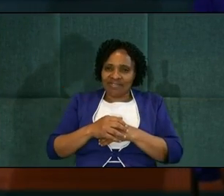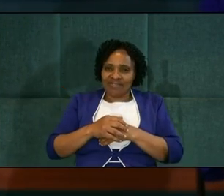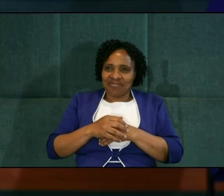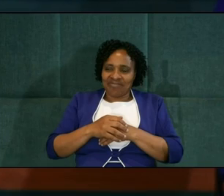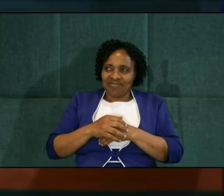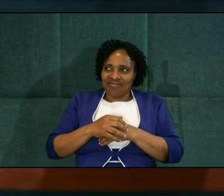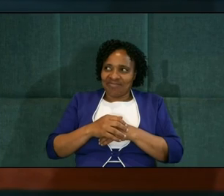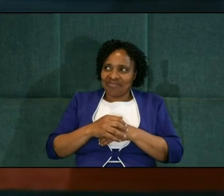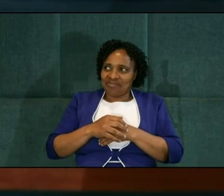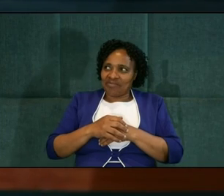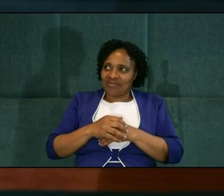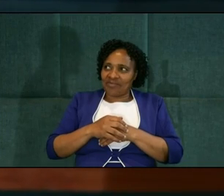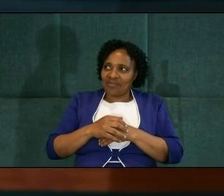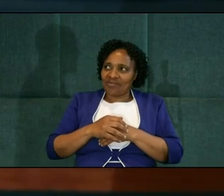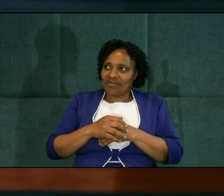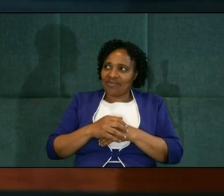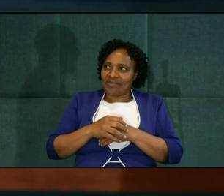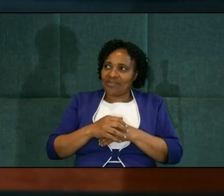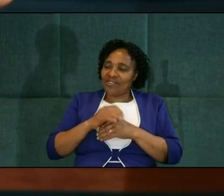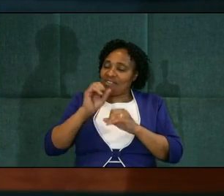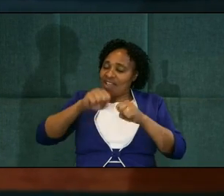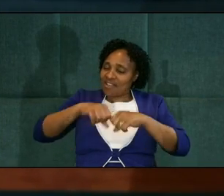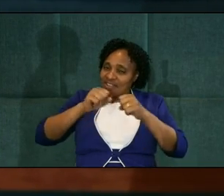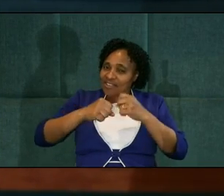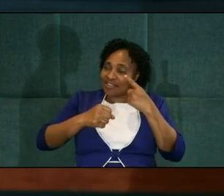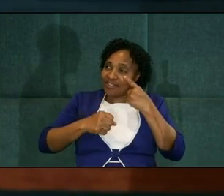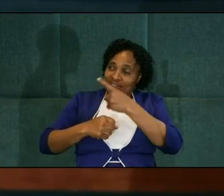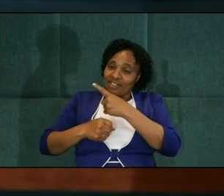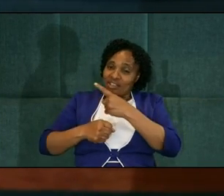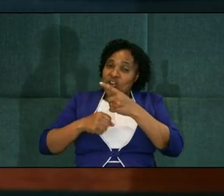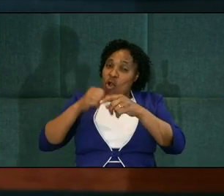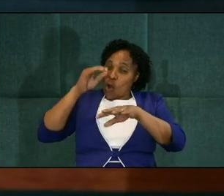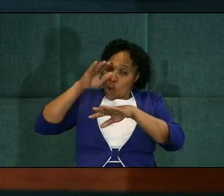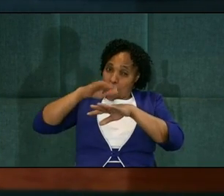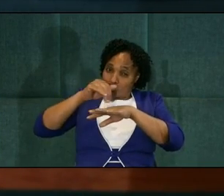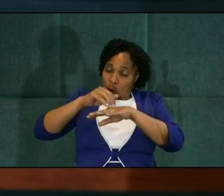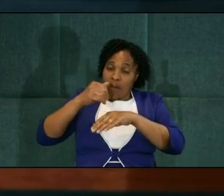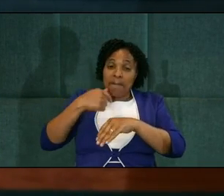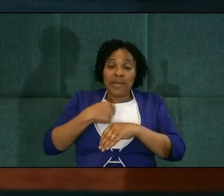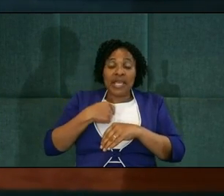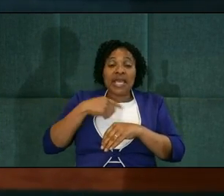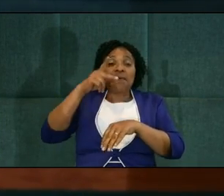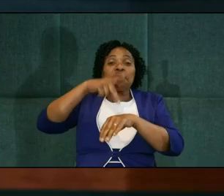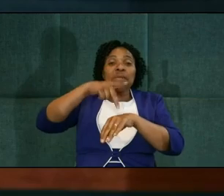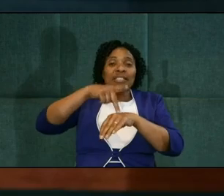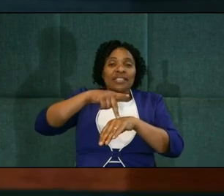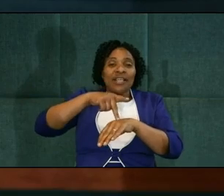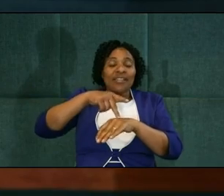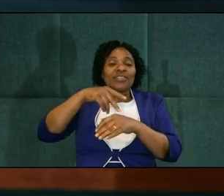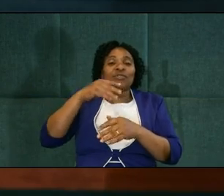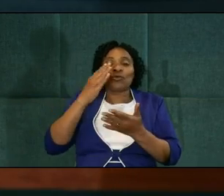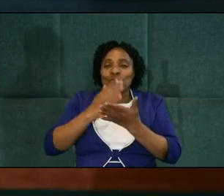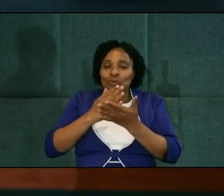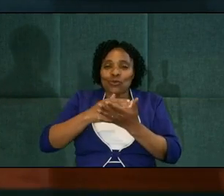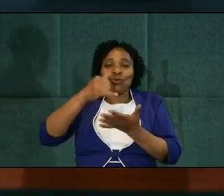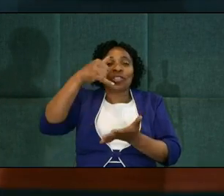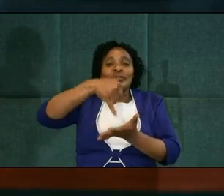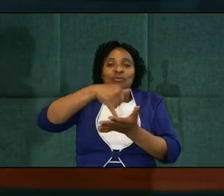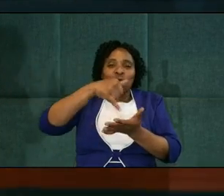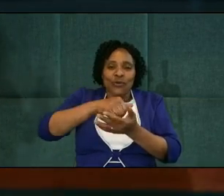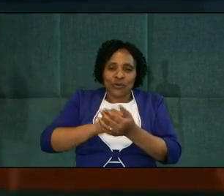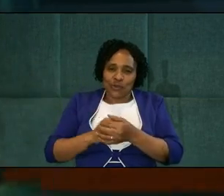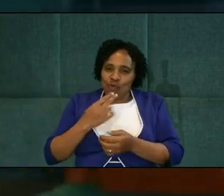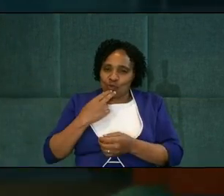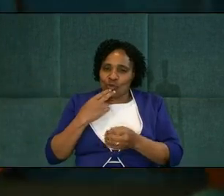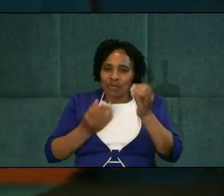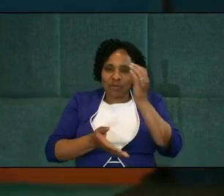at that. Yes. Call me Peter. Get involved. That's what we're going to talk about on